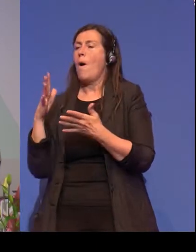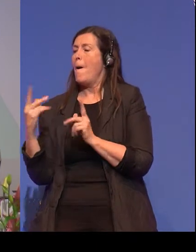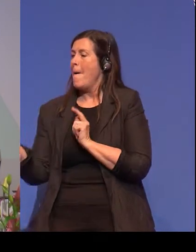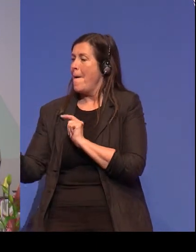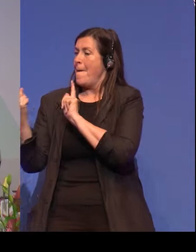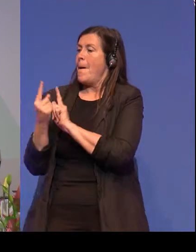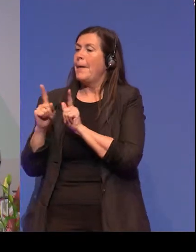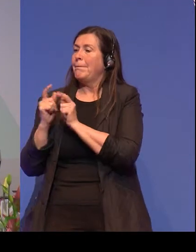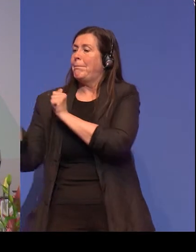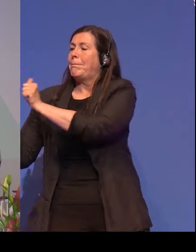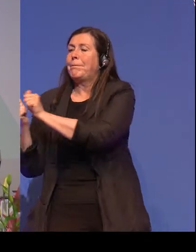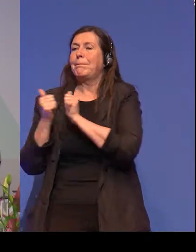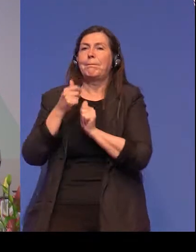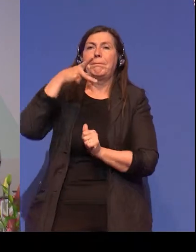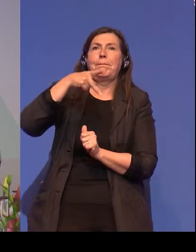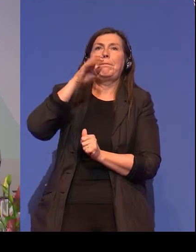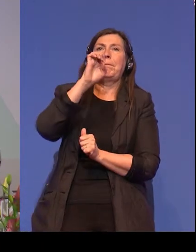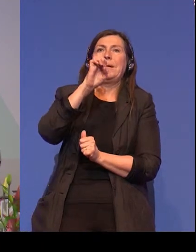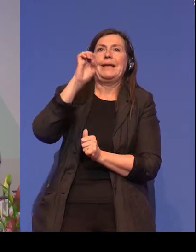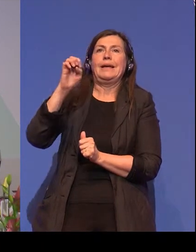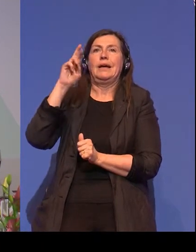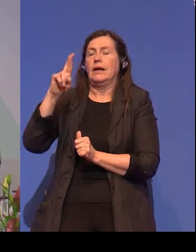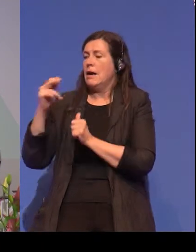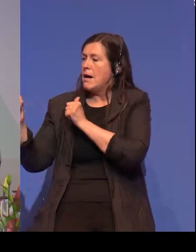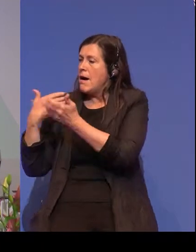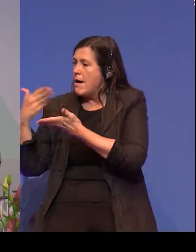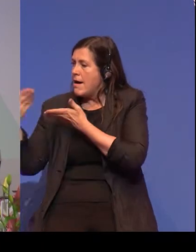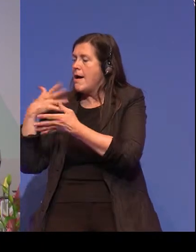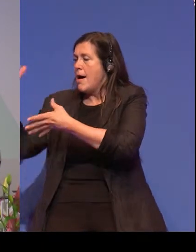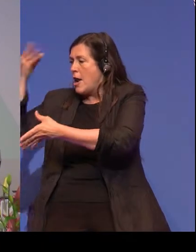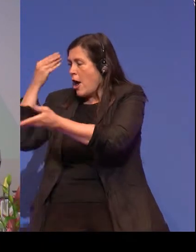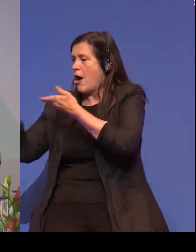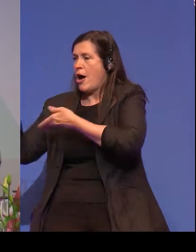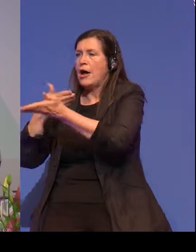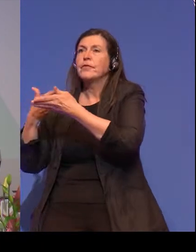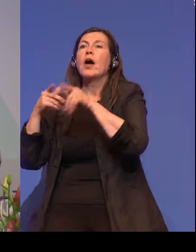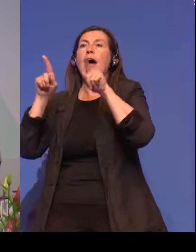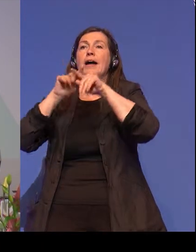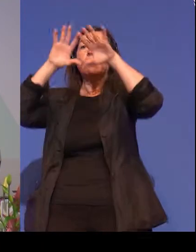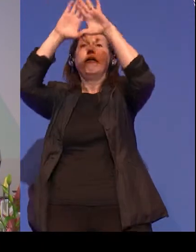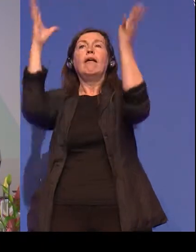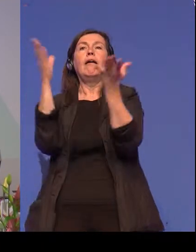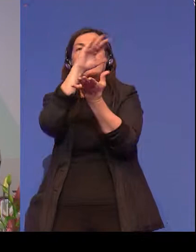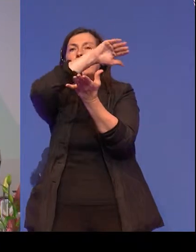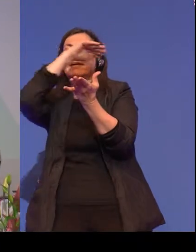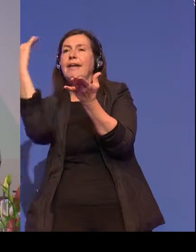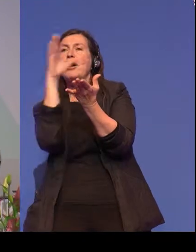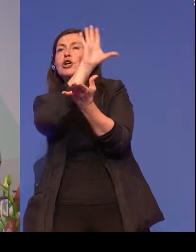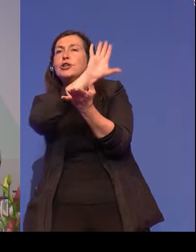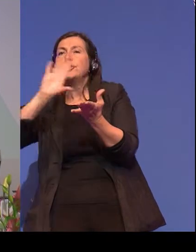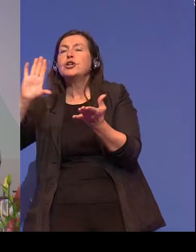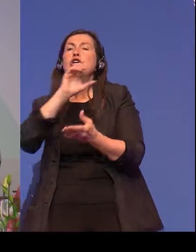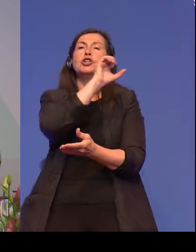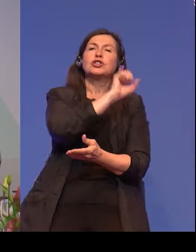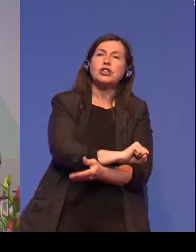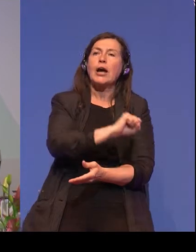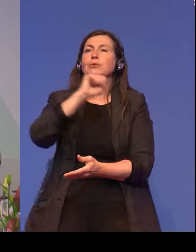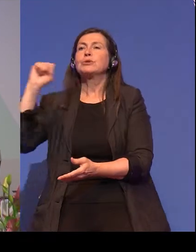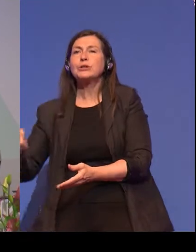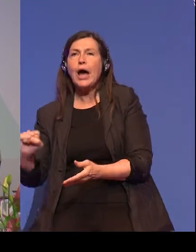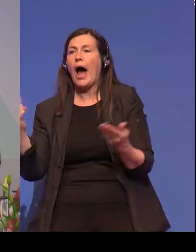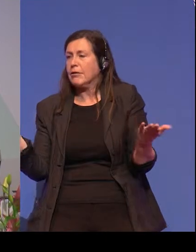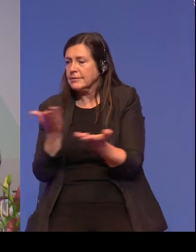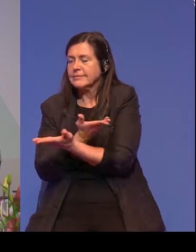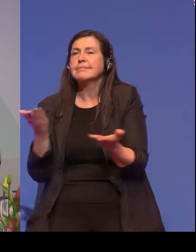learning opportunities and for support to South-South visit exchanges. These very